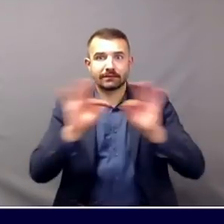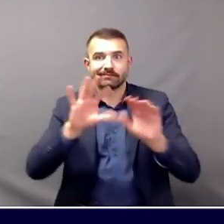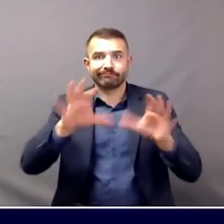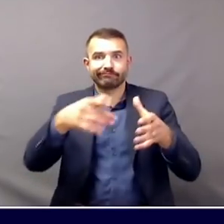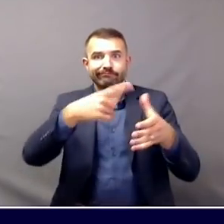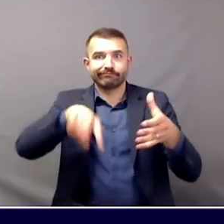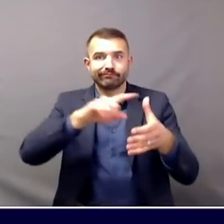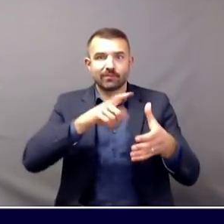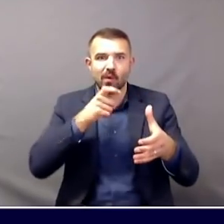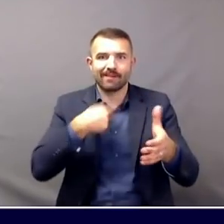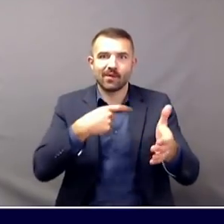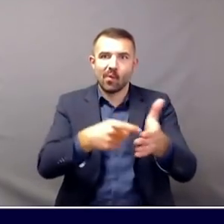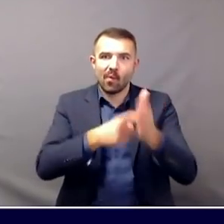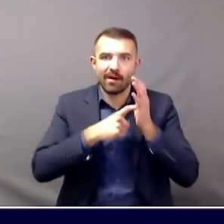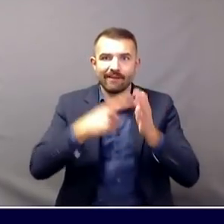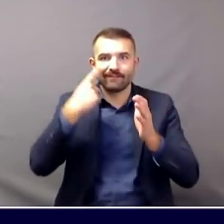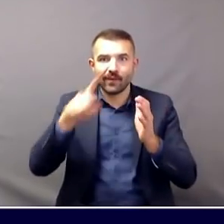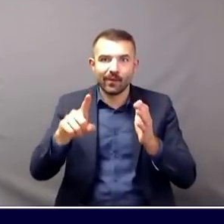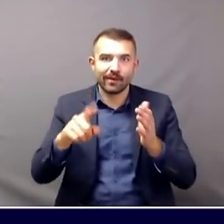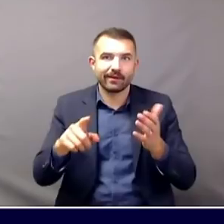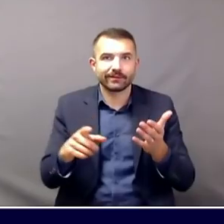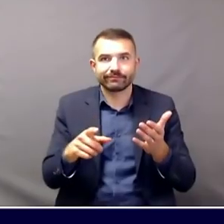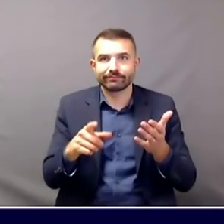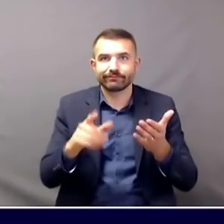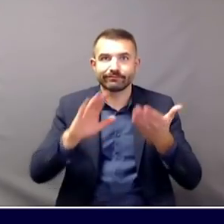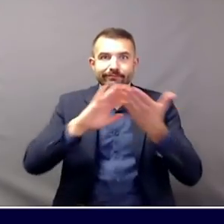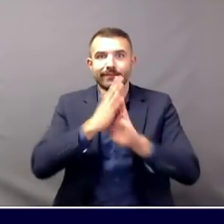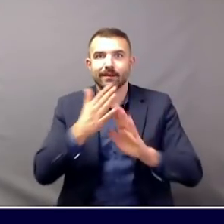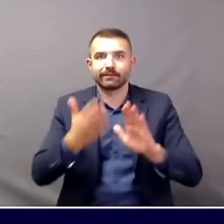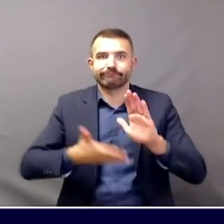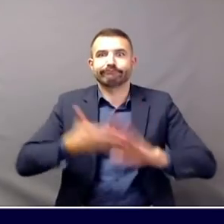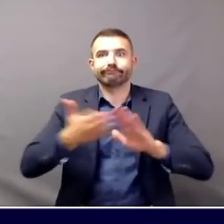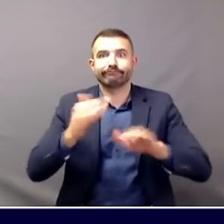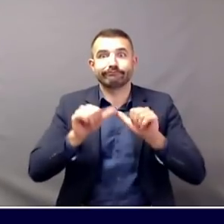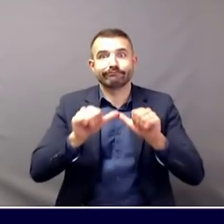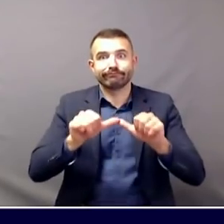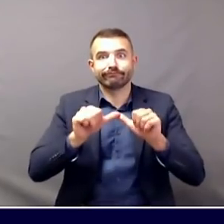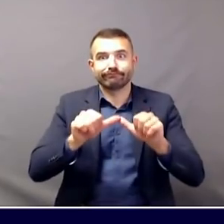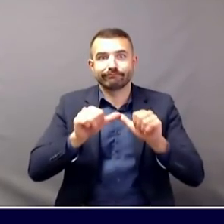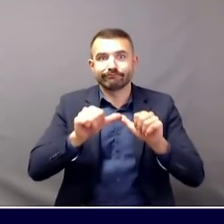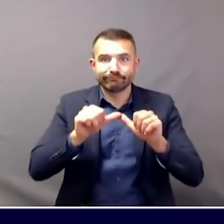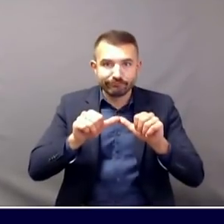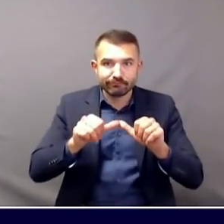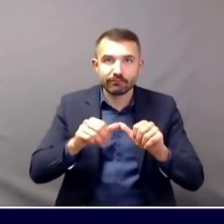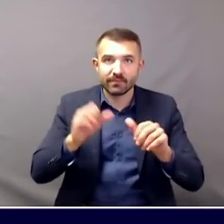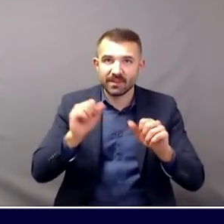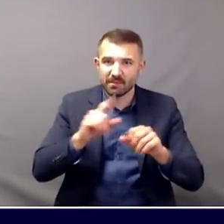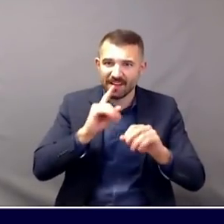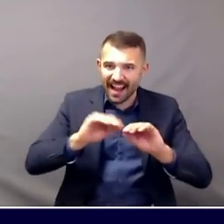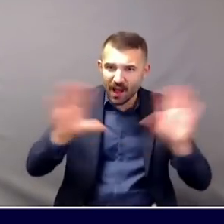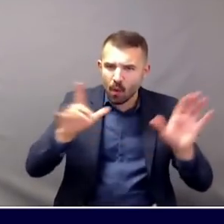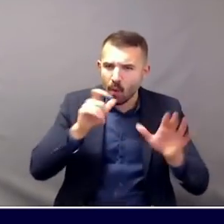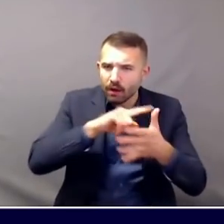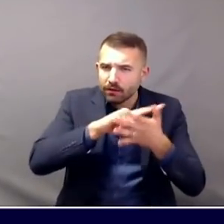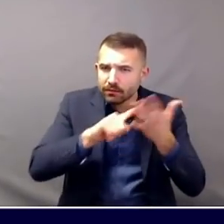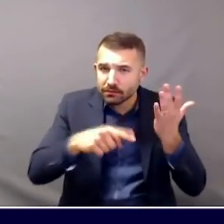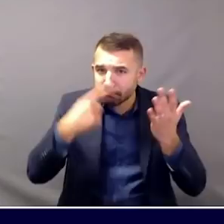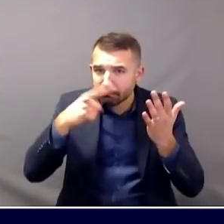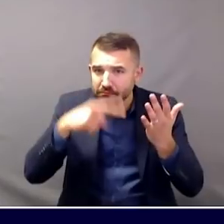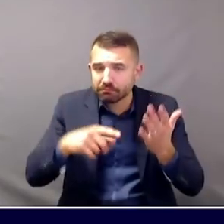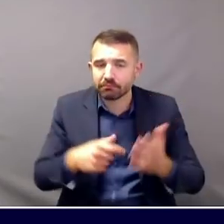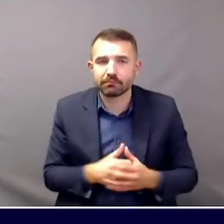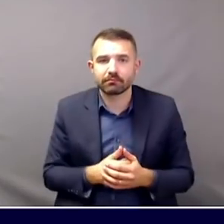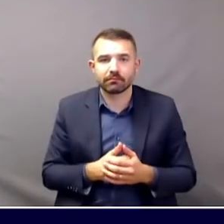of exposure. Can you be specific about who those workers are? Mm-hmm. So generally